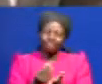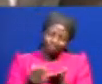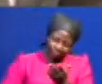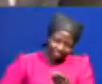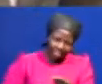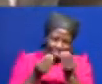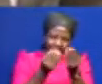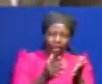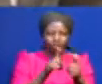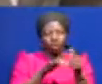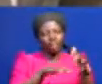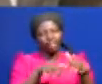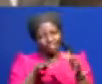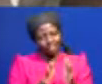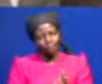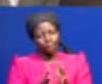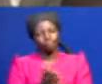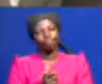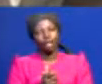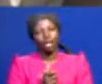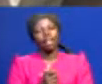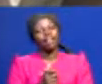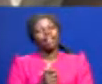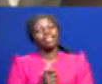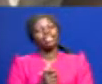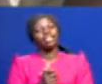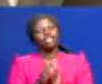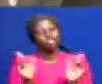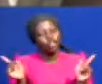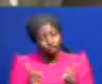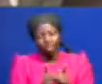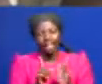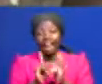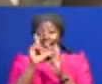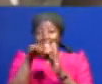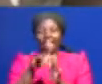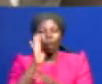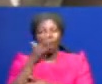our farmers. There shortly, there will be another conference for tea,